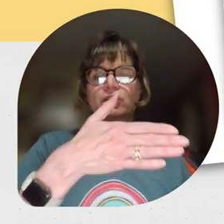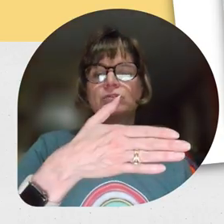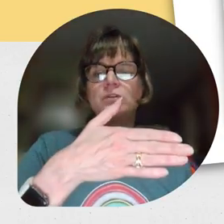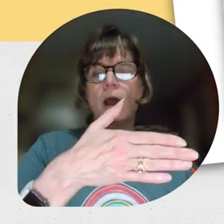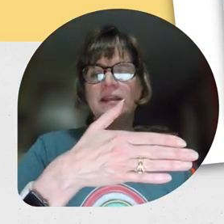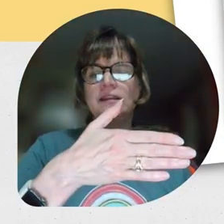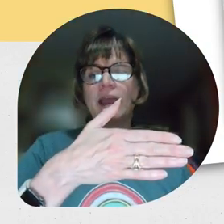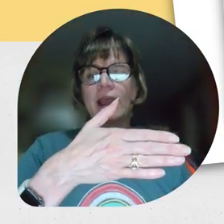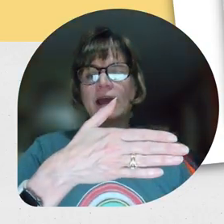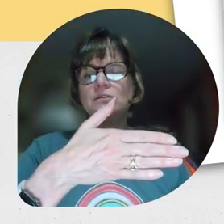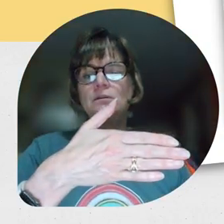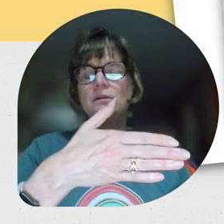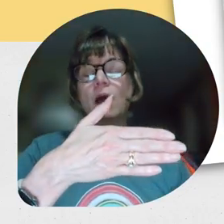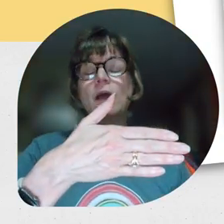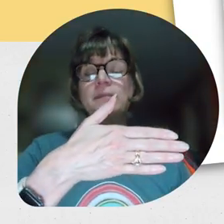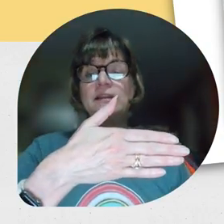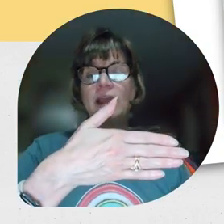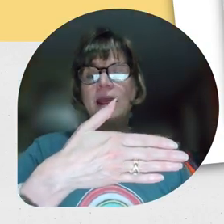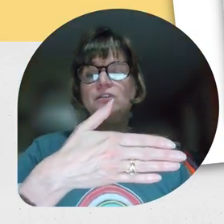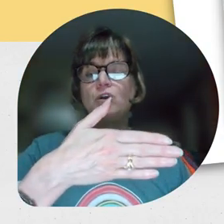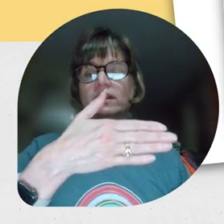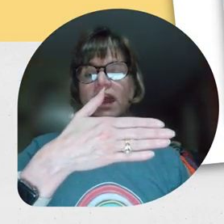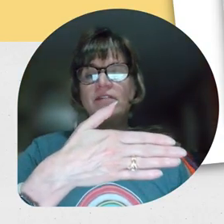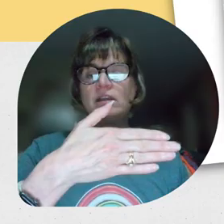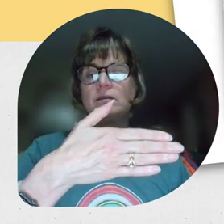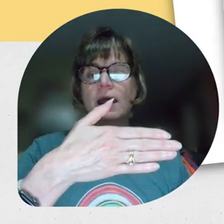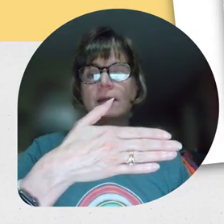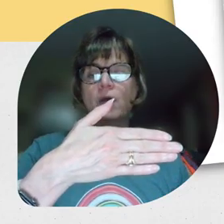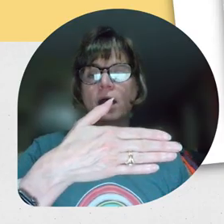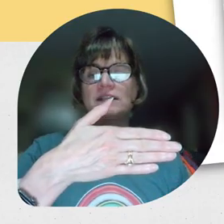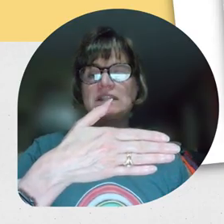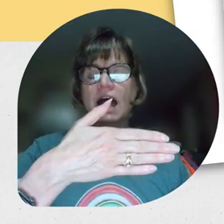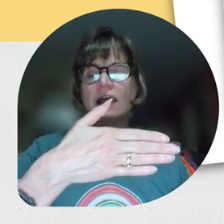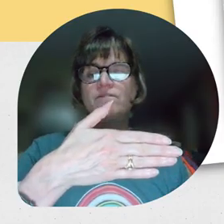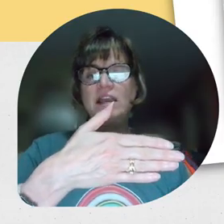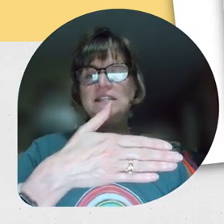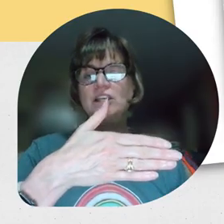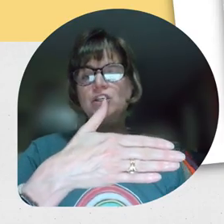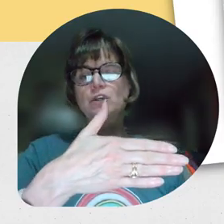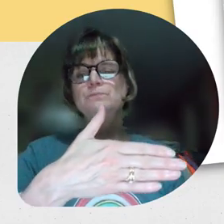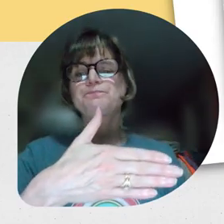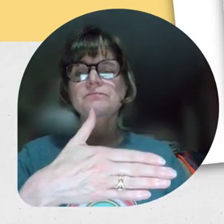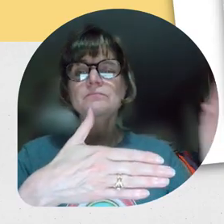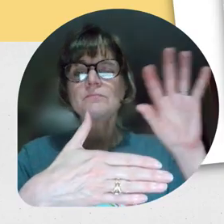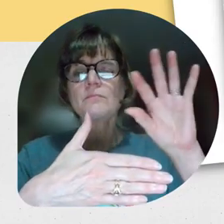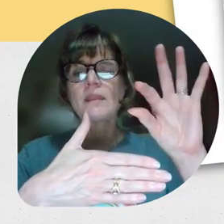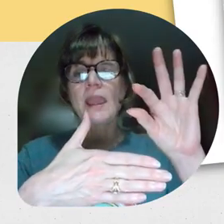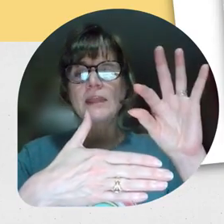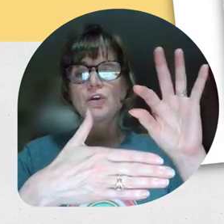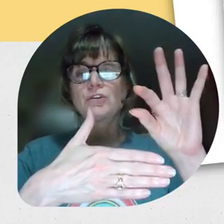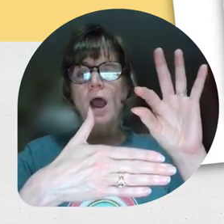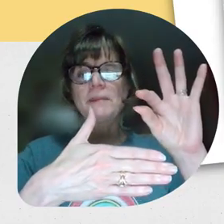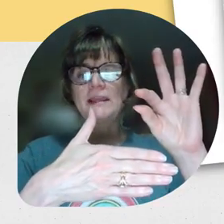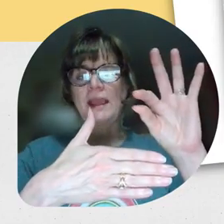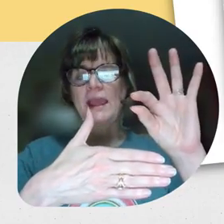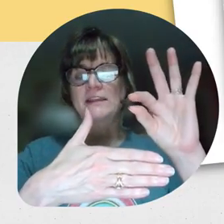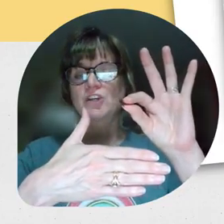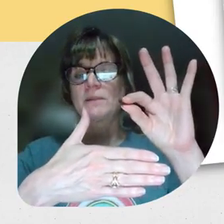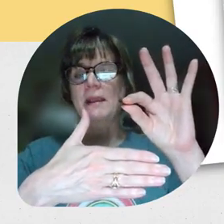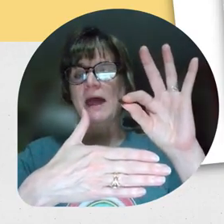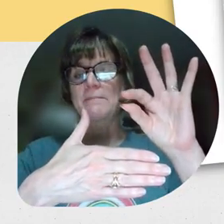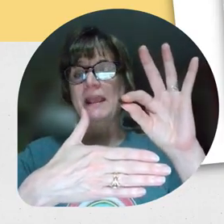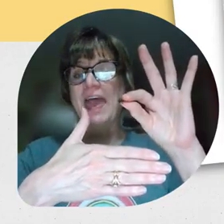With your dominant hand, non-dominant hand, you're going to have it on its side facing you, and your dominant